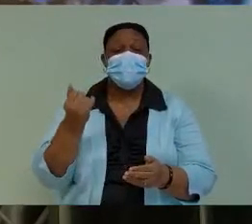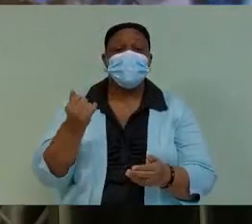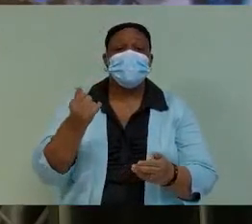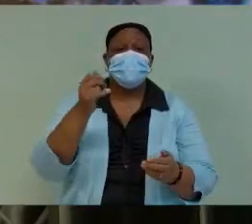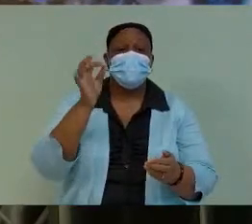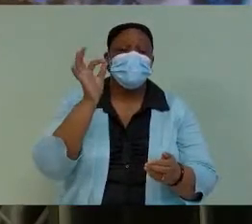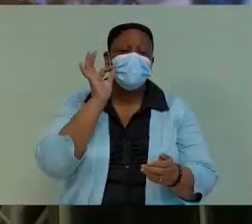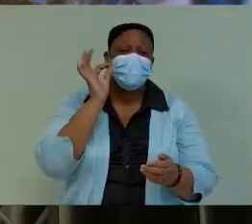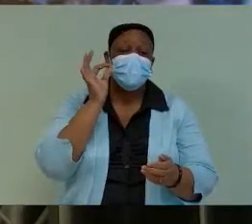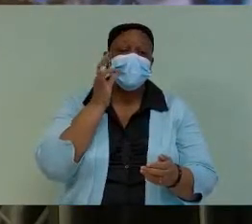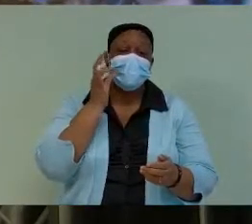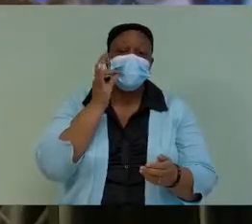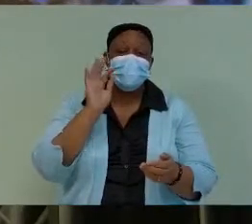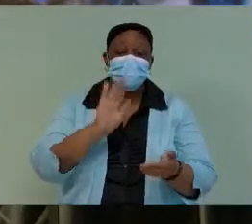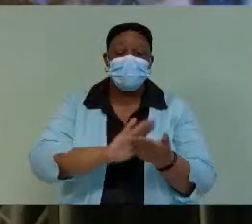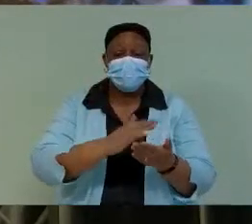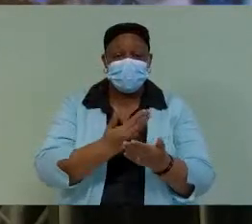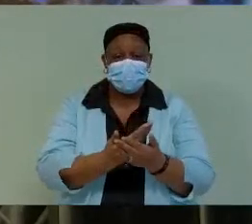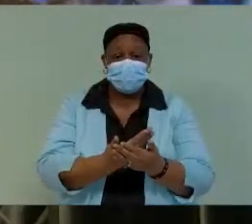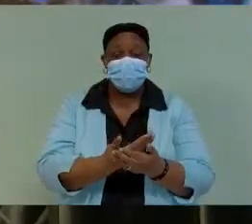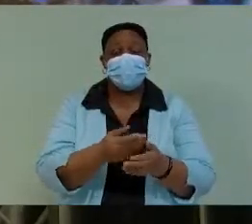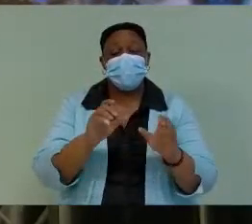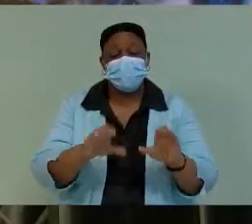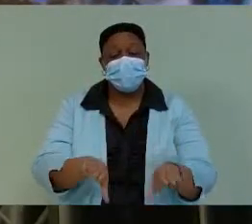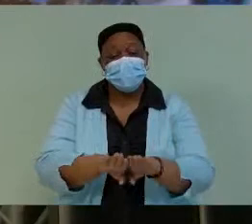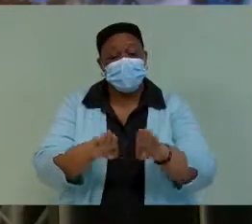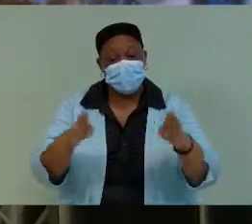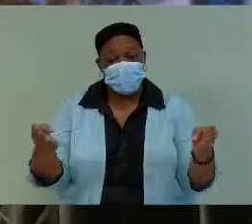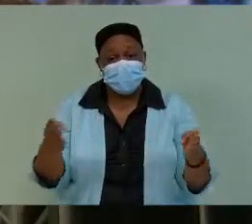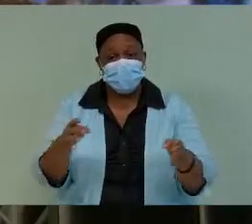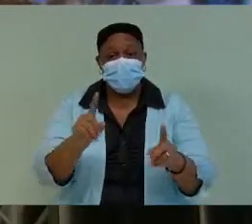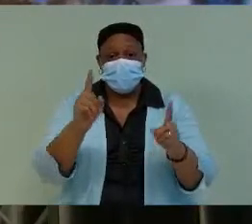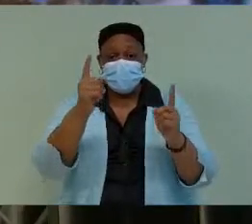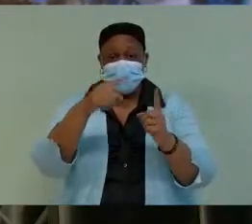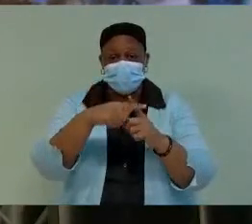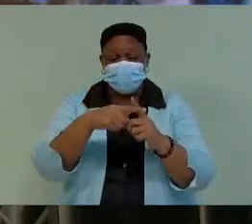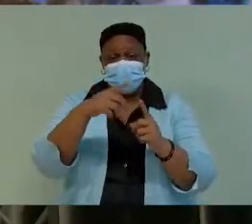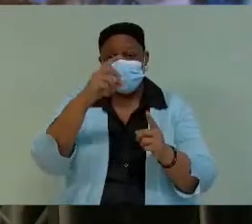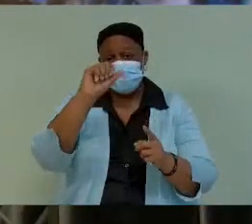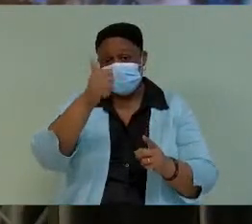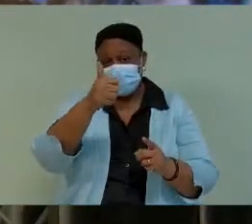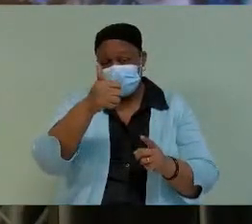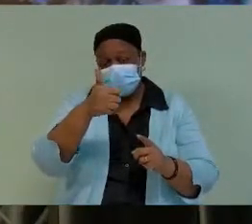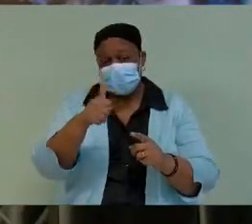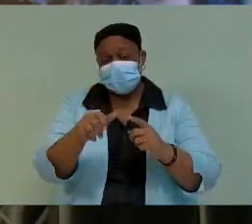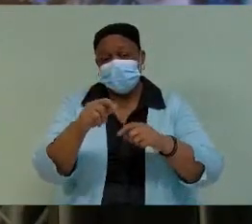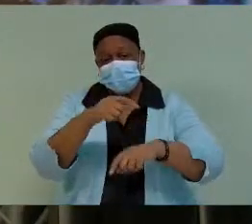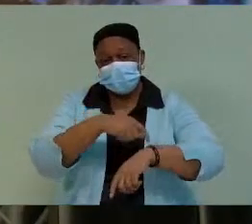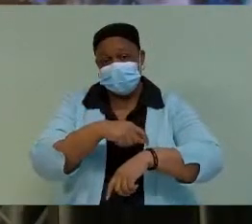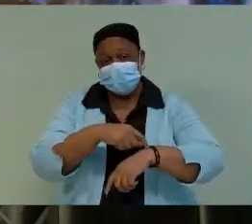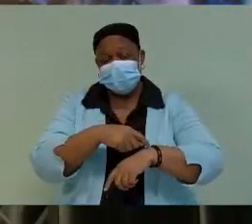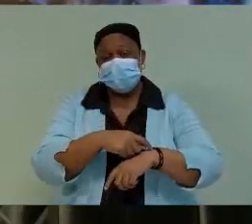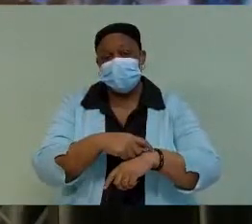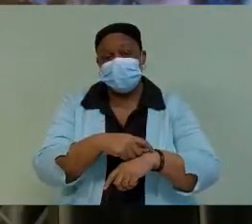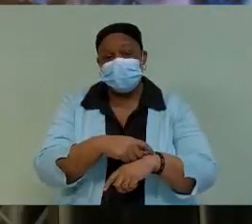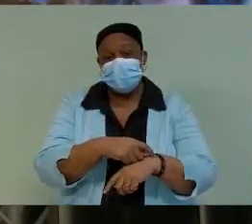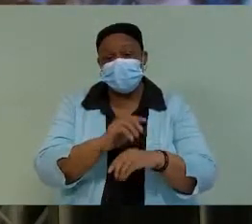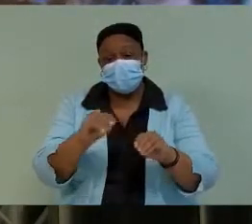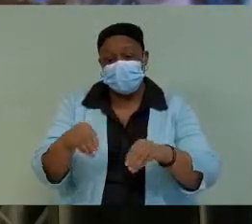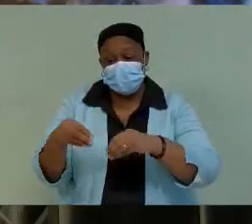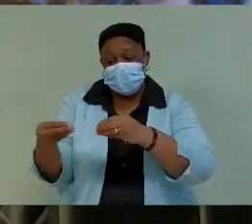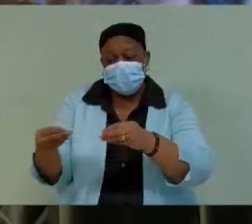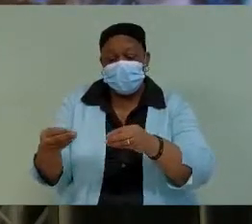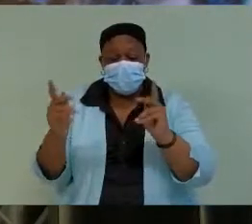food vendors may be open up to 10 p.m. and may operate for the purposes of food delivery or food